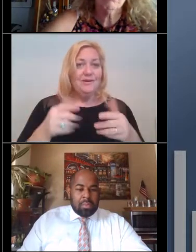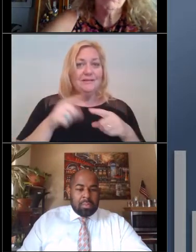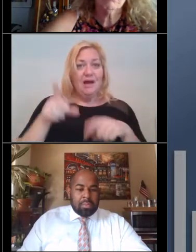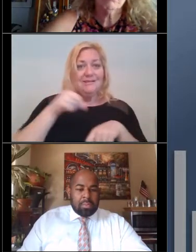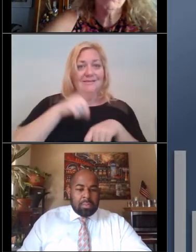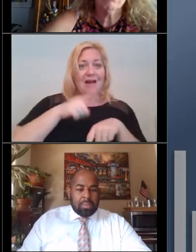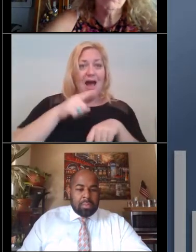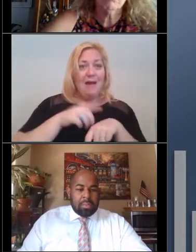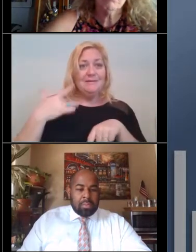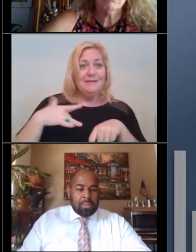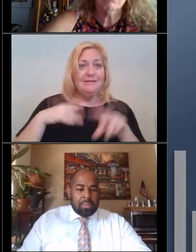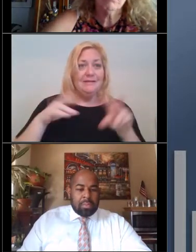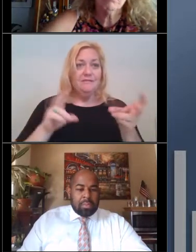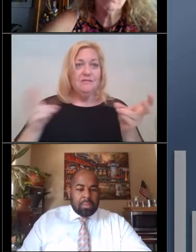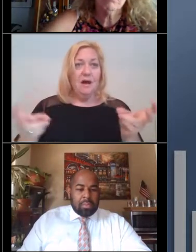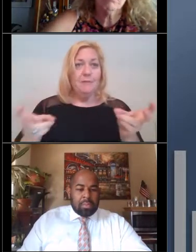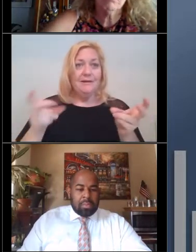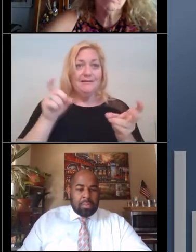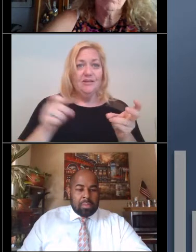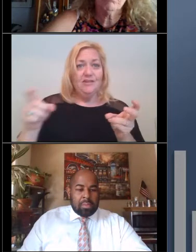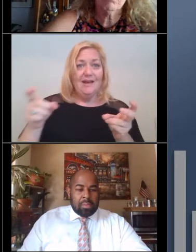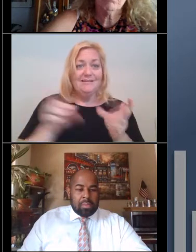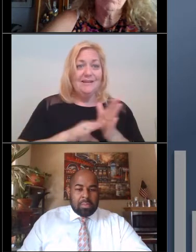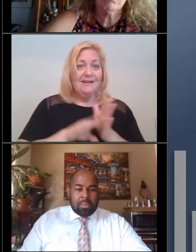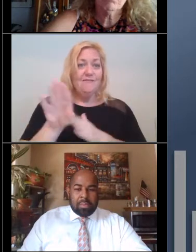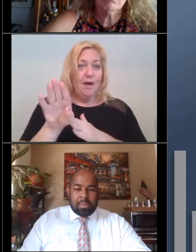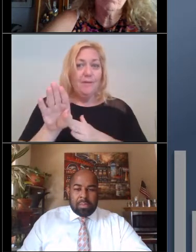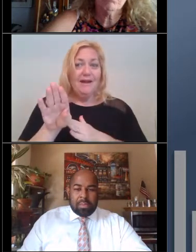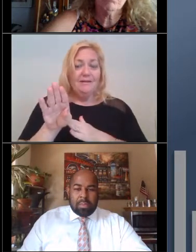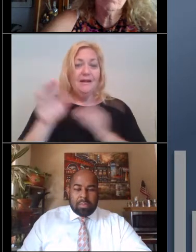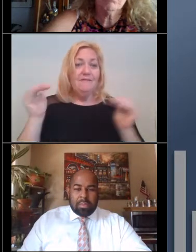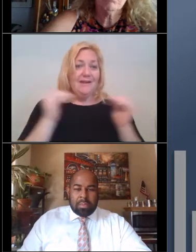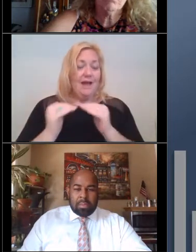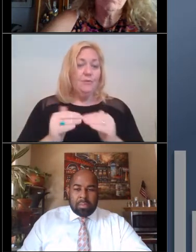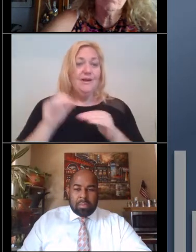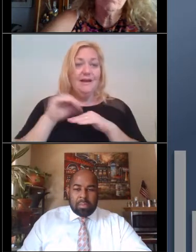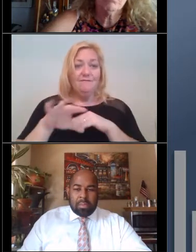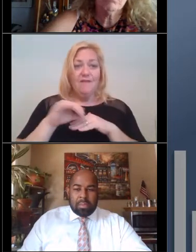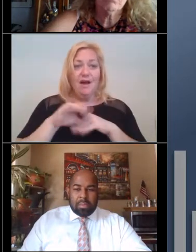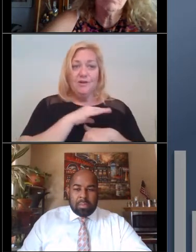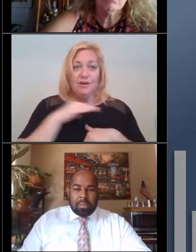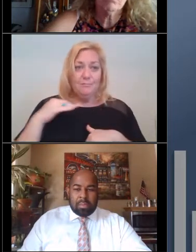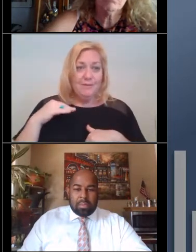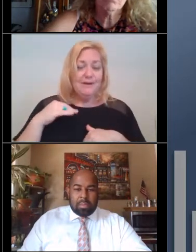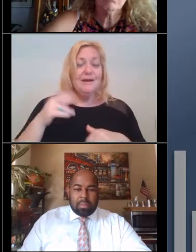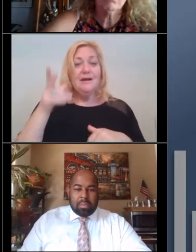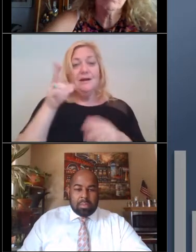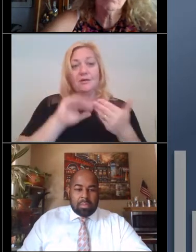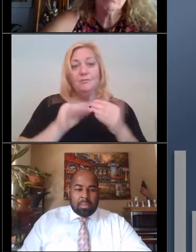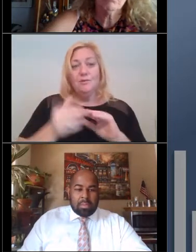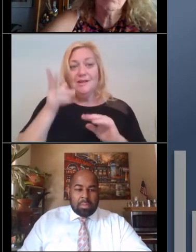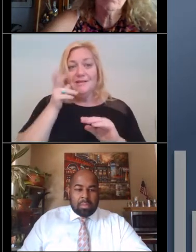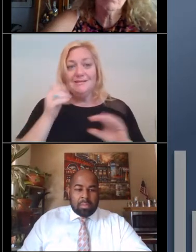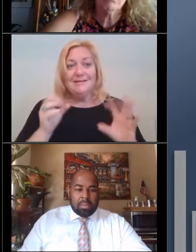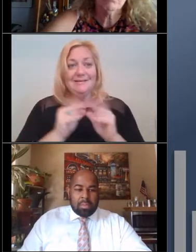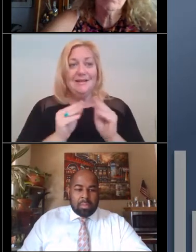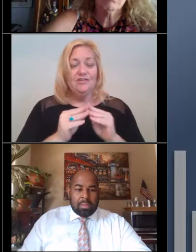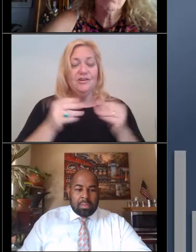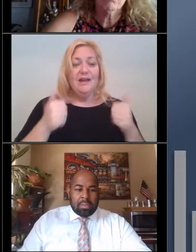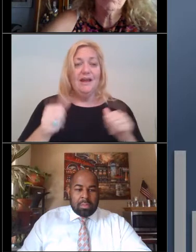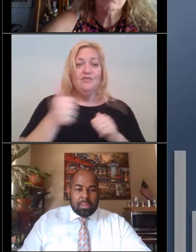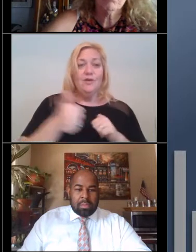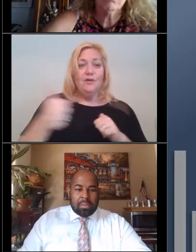time-sensitive topics such as the development of an Equity Advisory Committee, community listening sessions, and